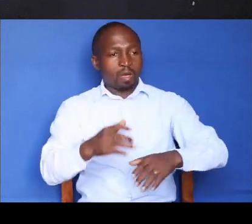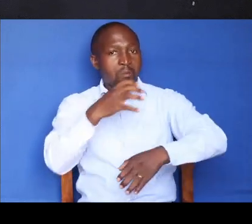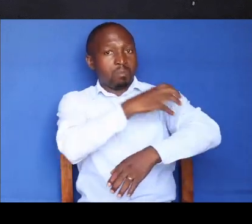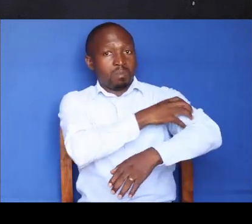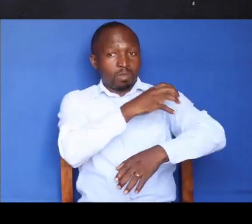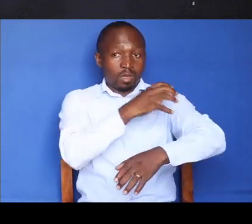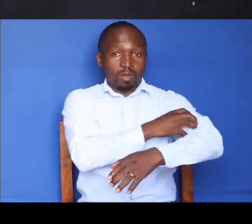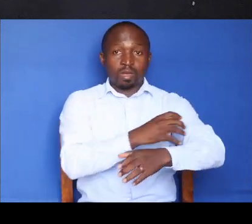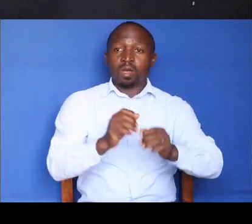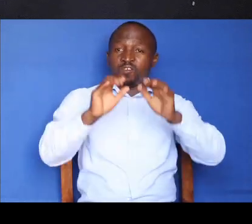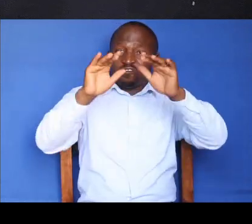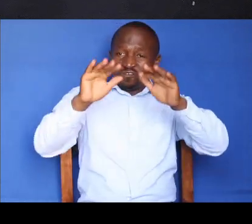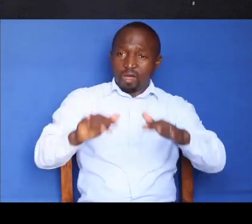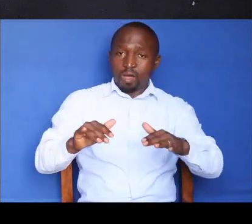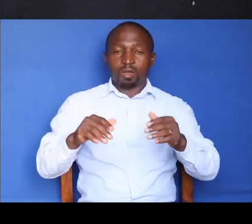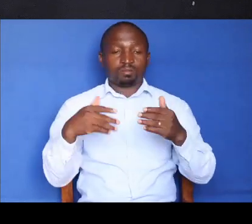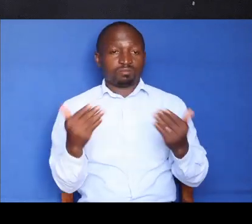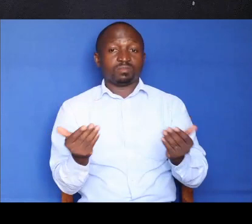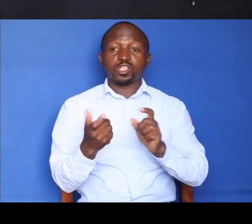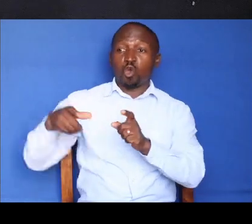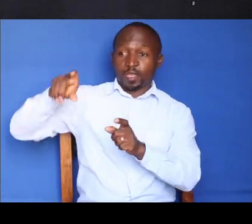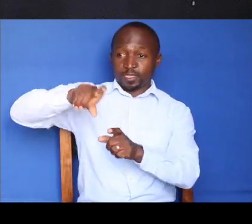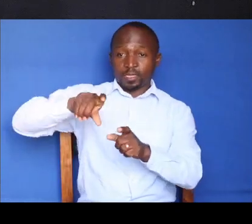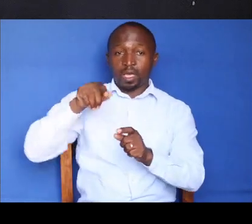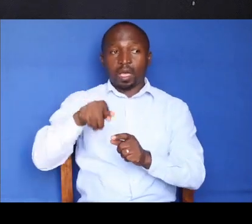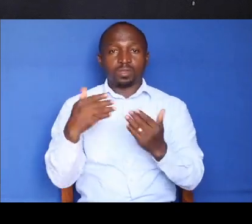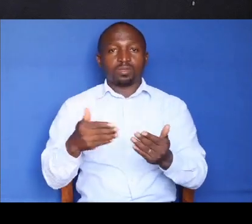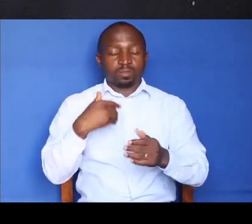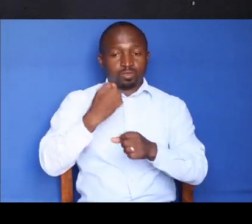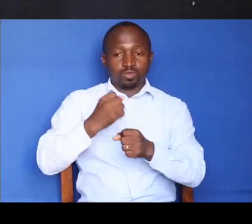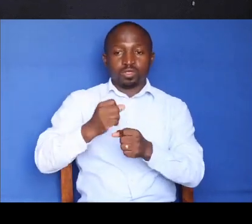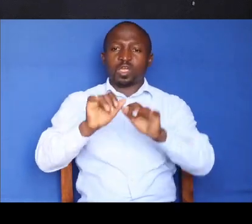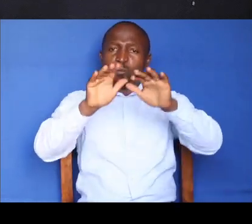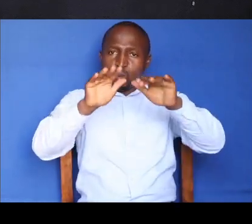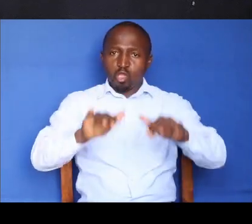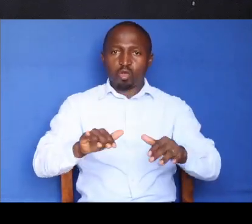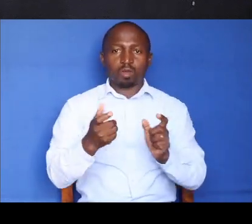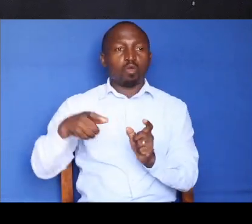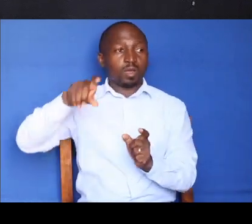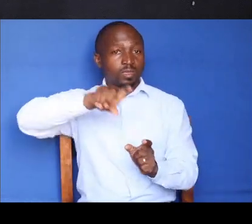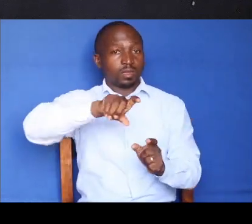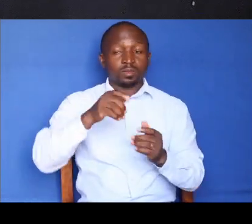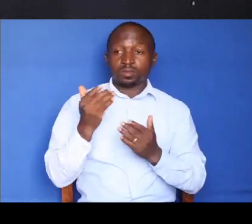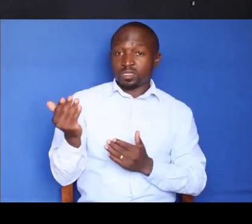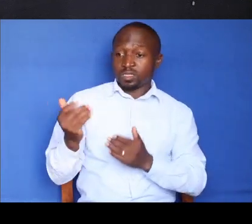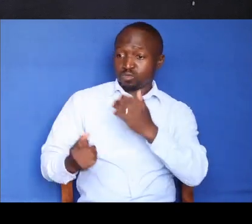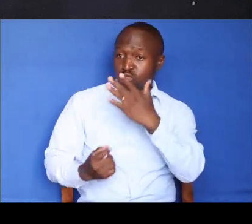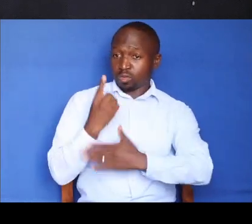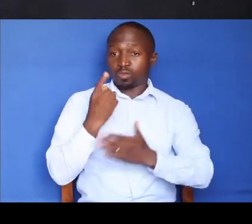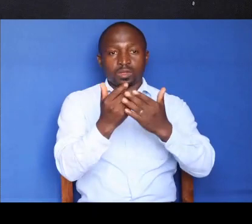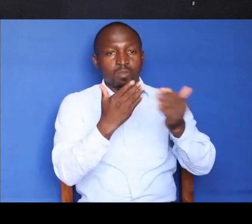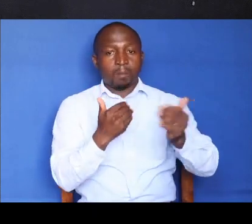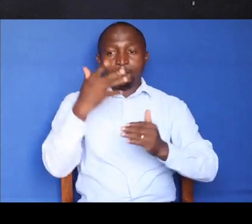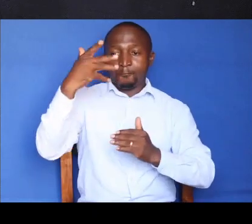also increases. This is the renewal of erosive activity. But this has occurred because of the change of water flow gradient. So this